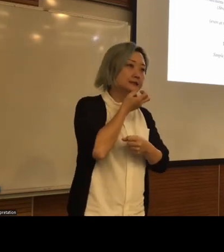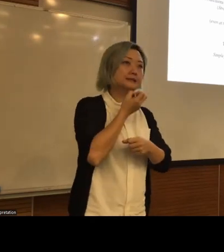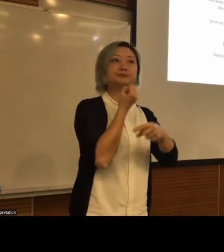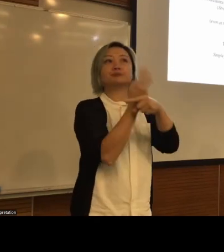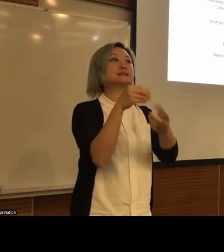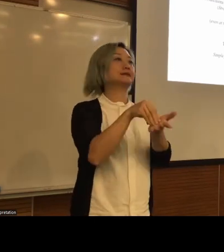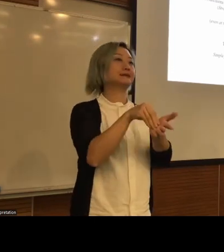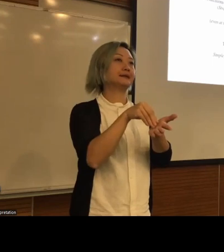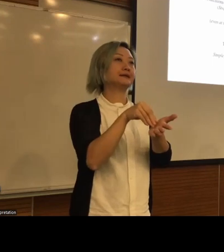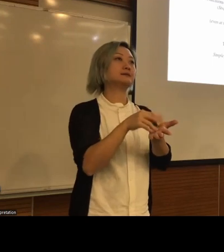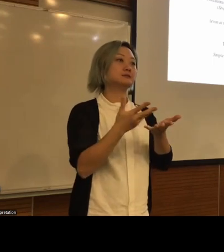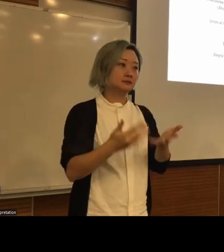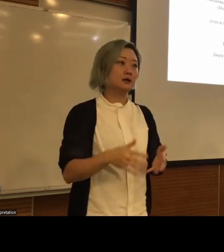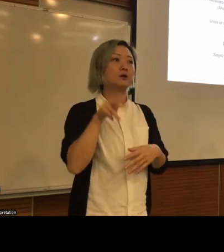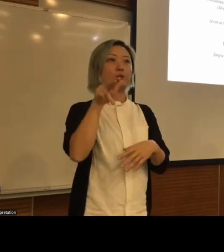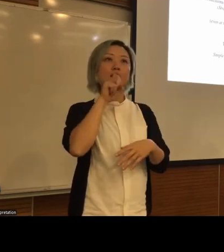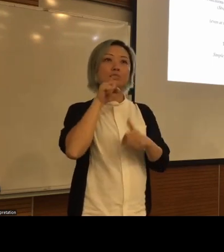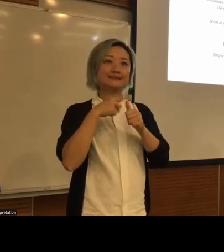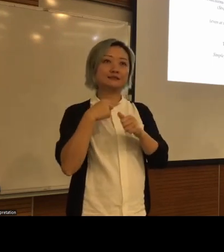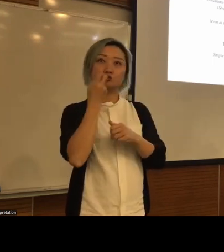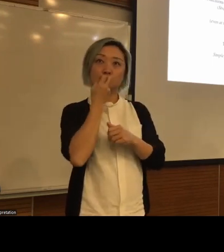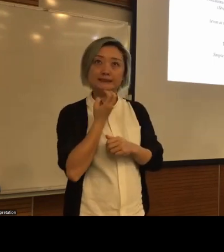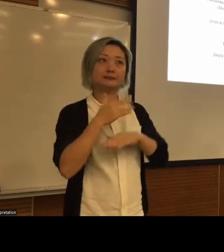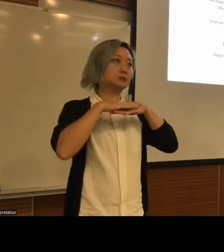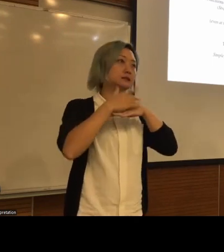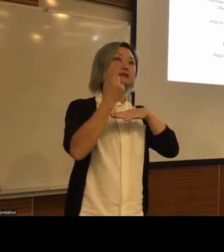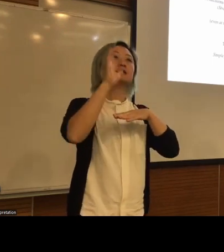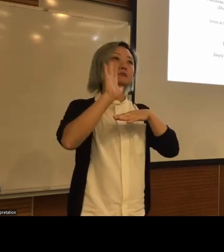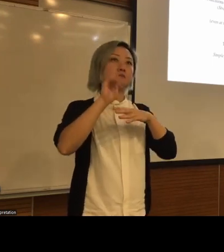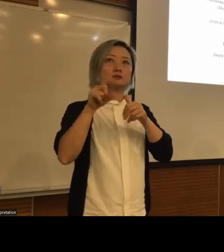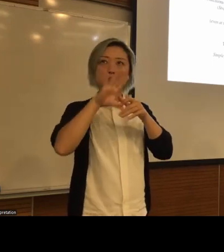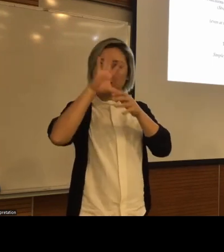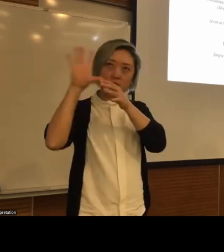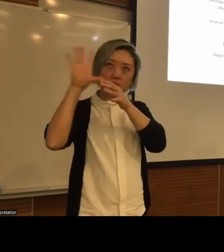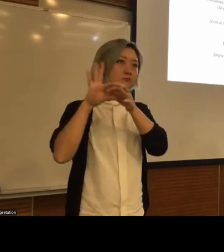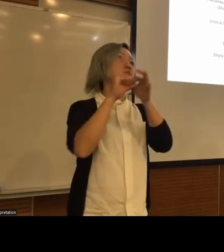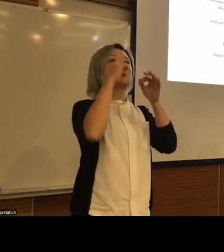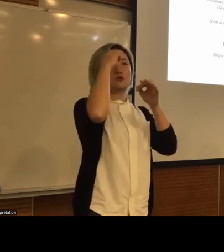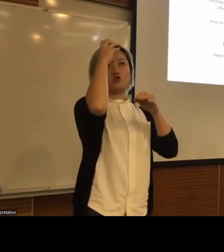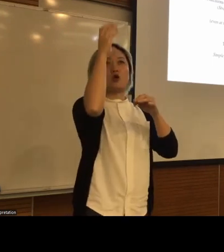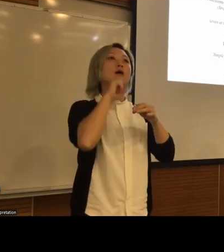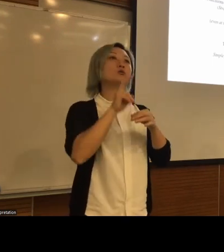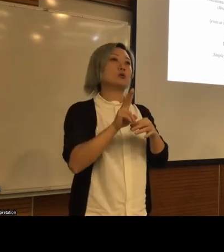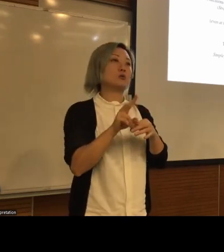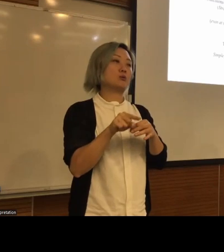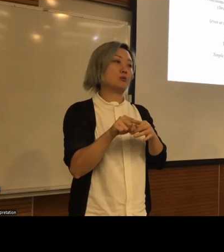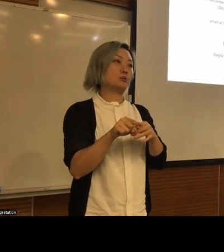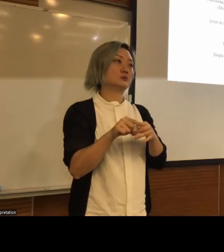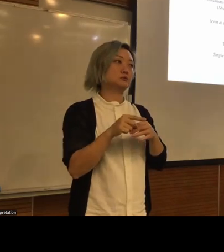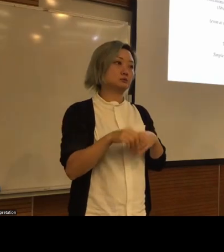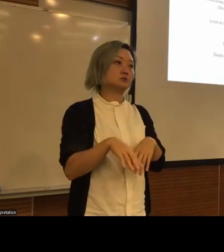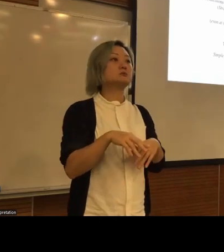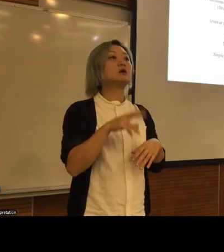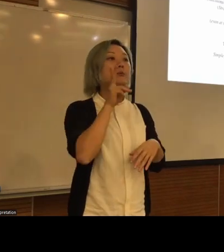be mostly conceptual and not linguistic. In other cases, it could be much more linguistic. When you have